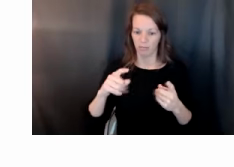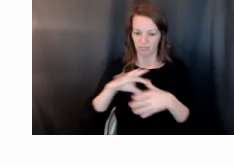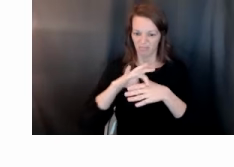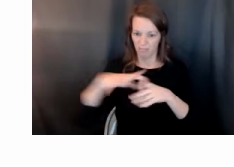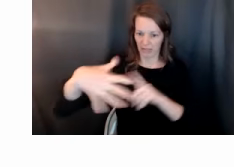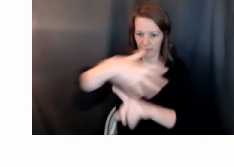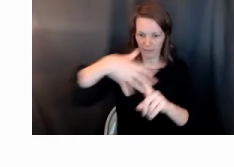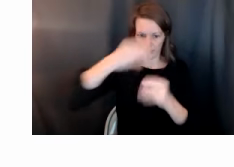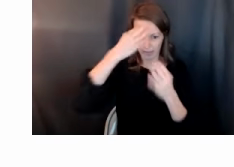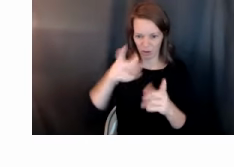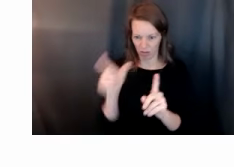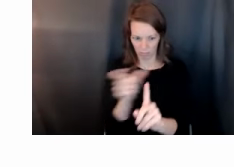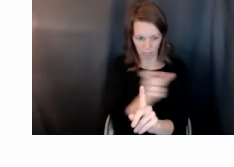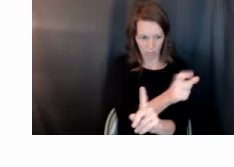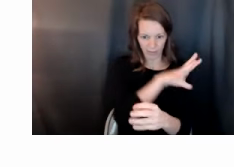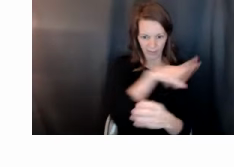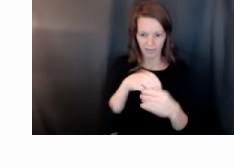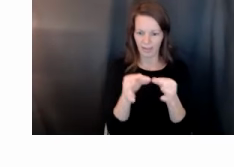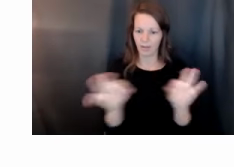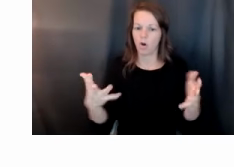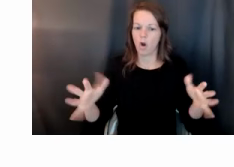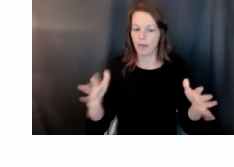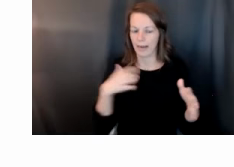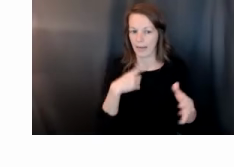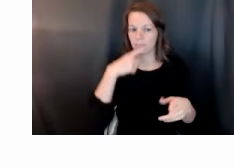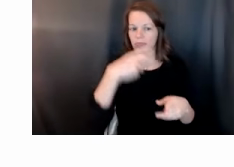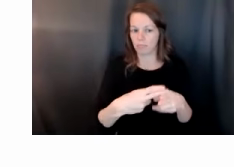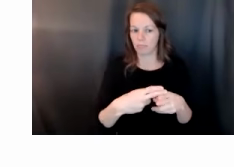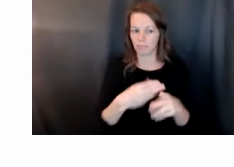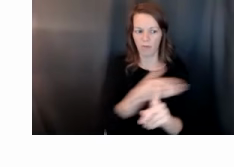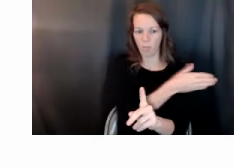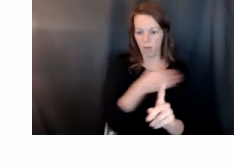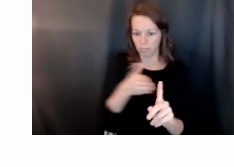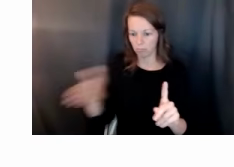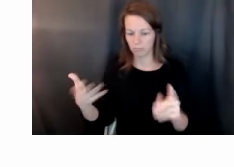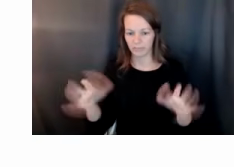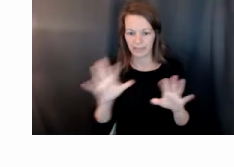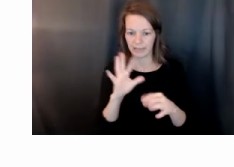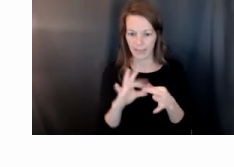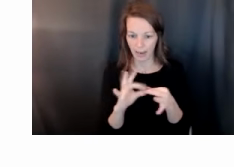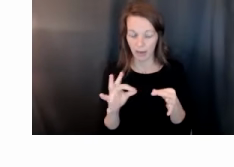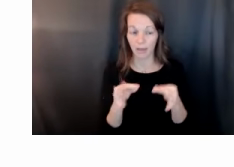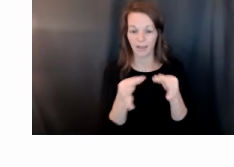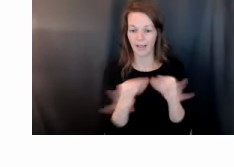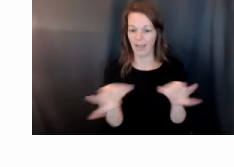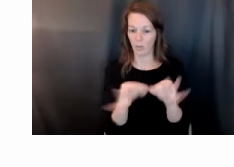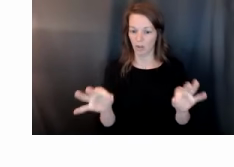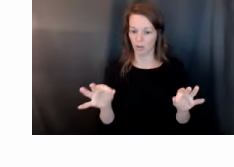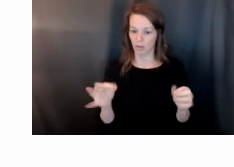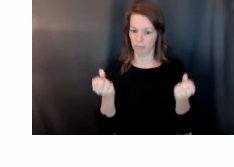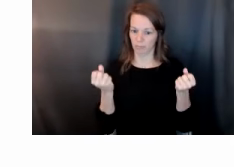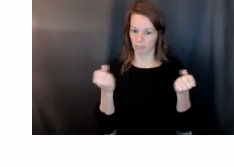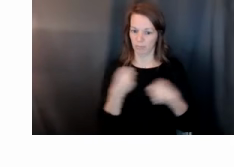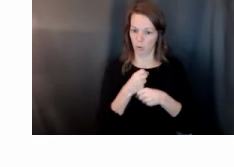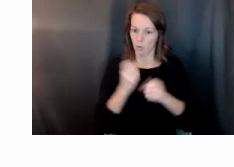in the discourse that already provides information about what's going to be articulated, the language producer can expend